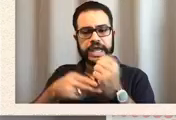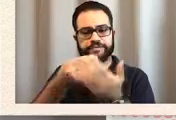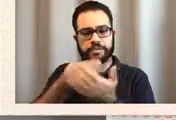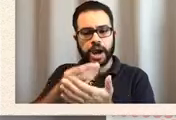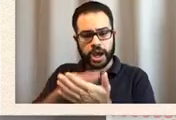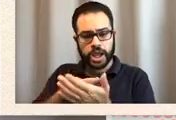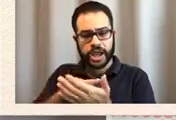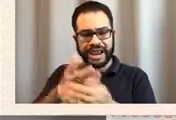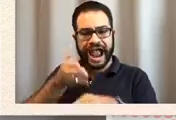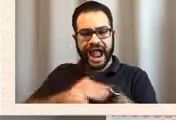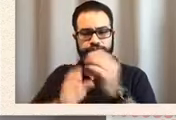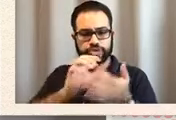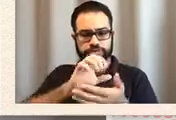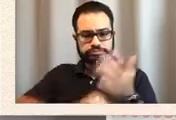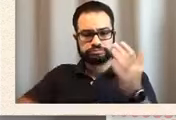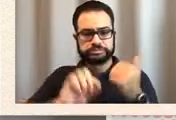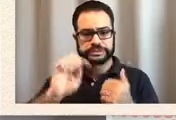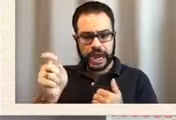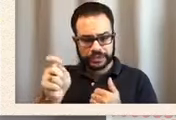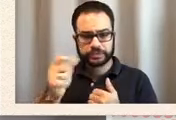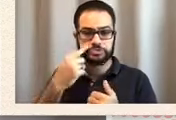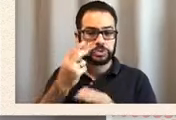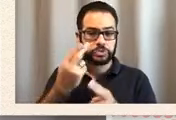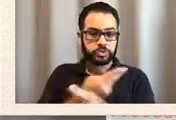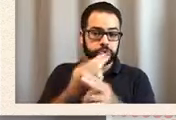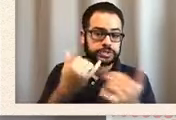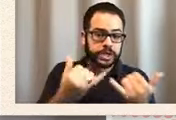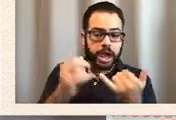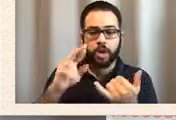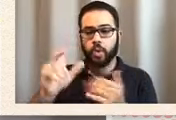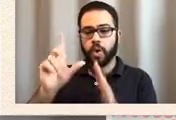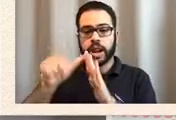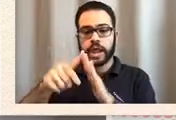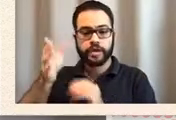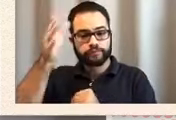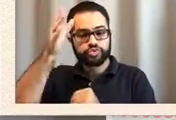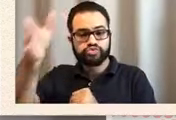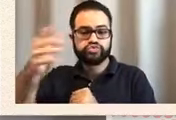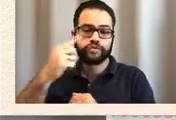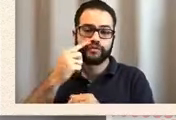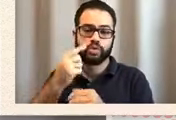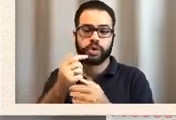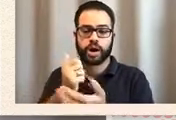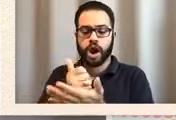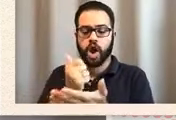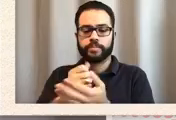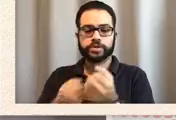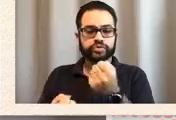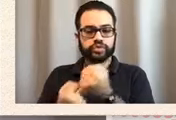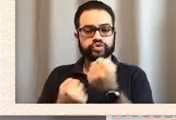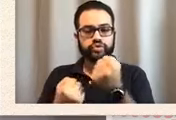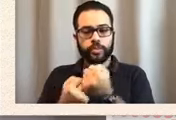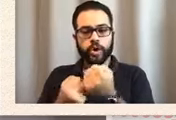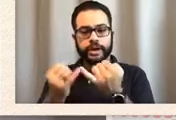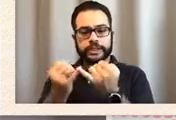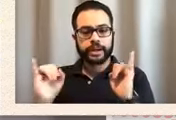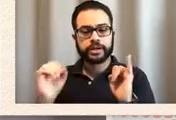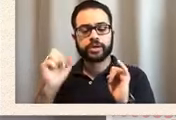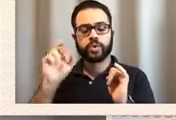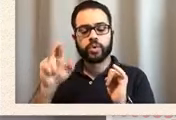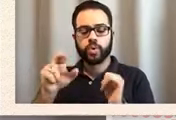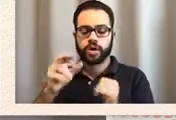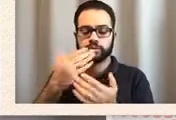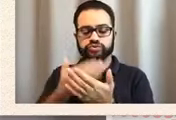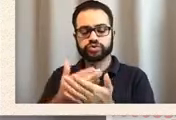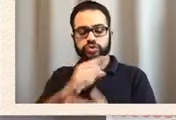eventually used either now or in the future to help support health, independence, or quality of life. And so we usually say